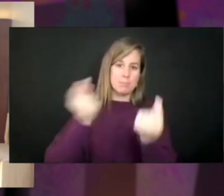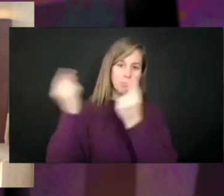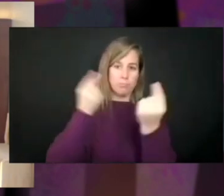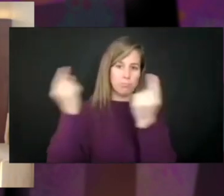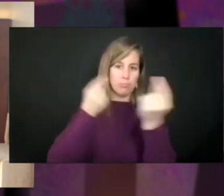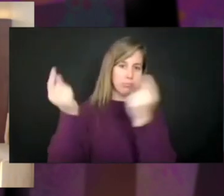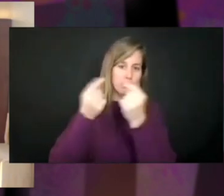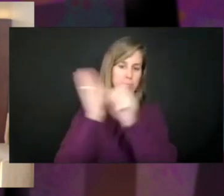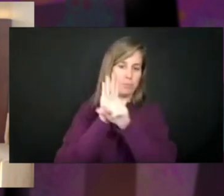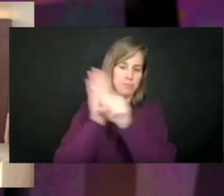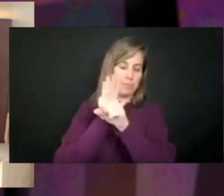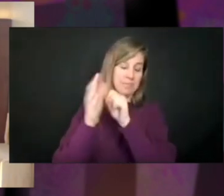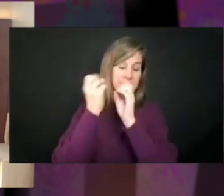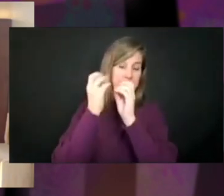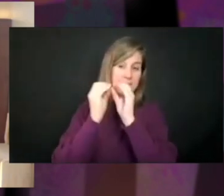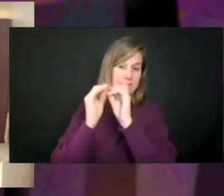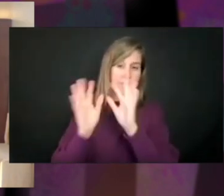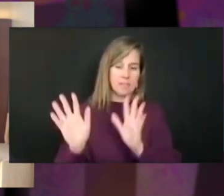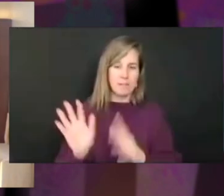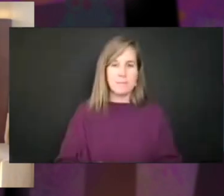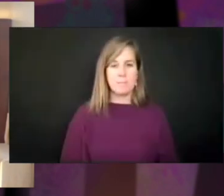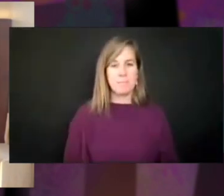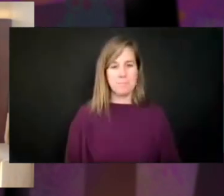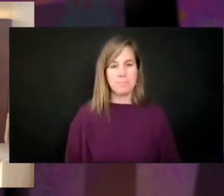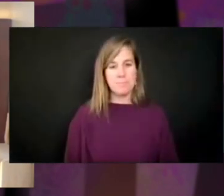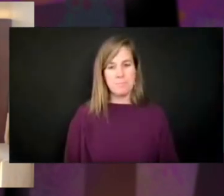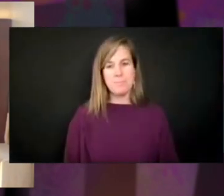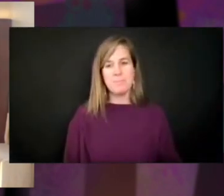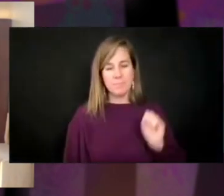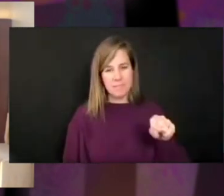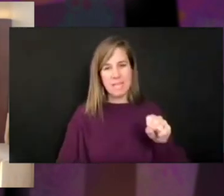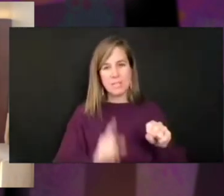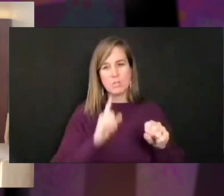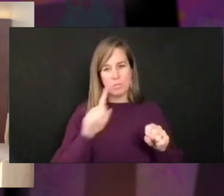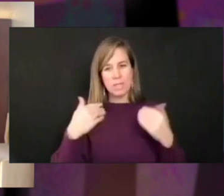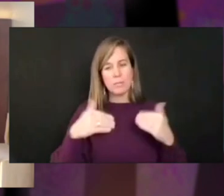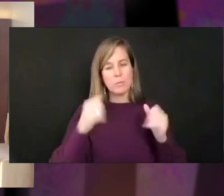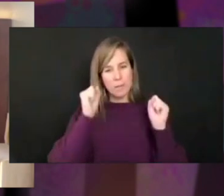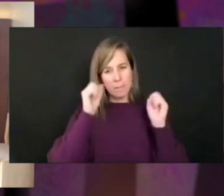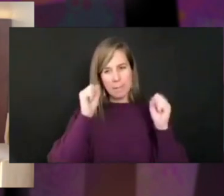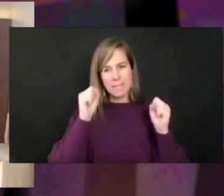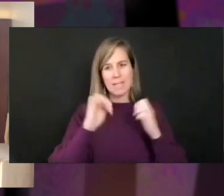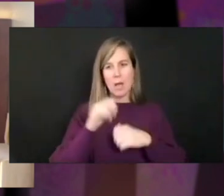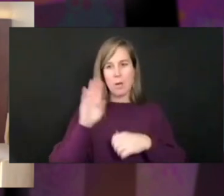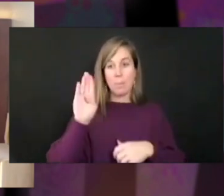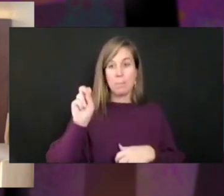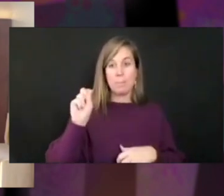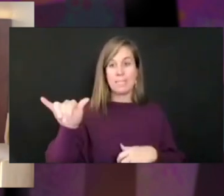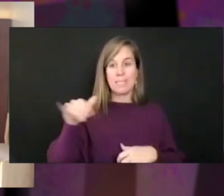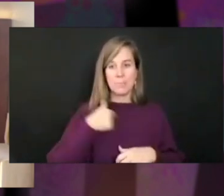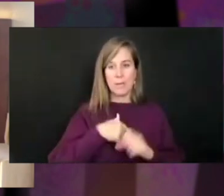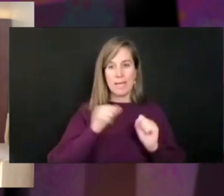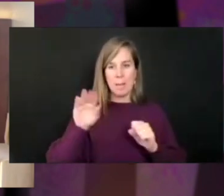It's amazing how busy we can be and still maybe not doing what we want to be doing, what our hearts,